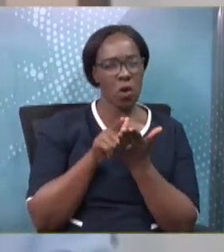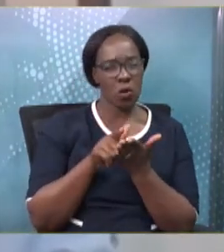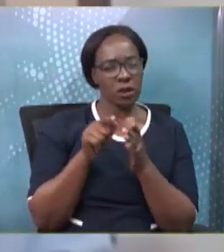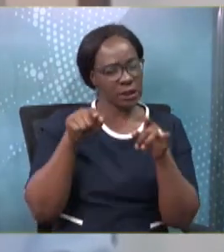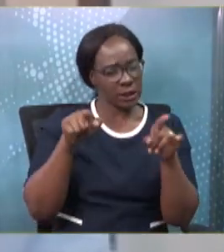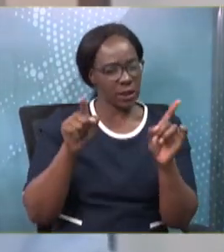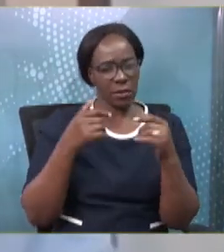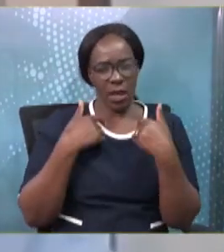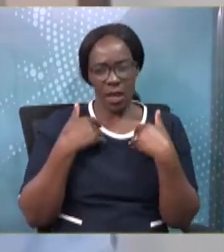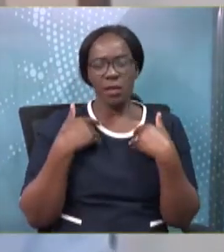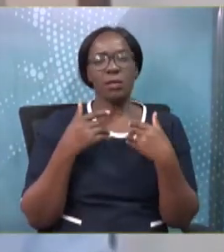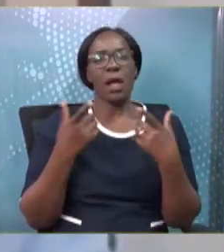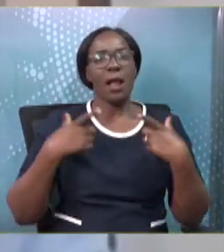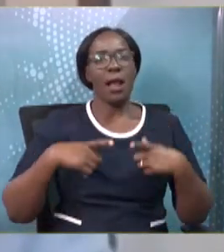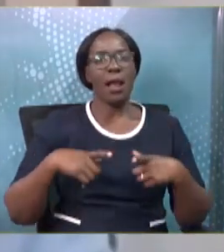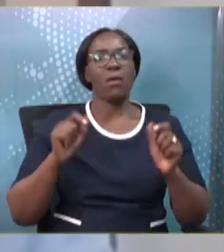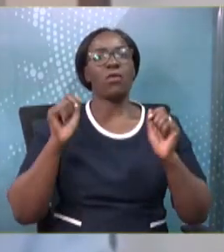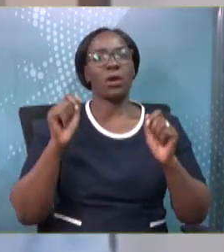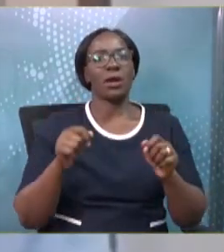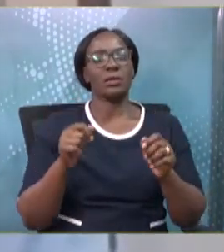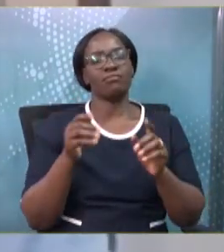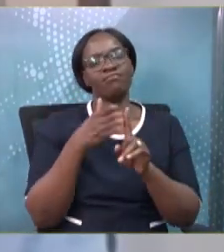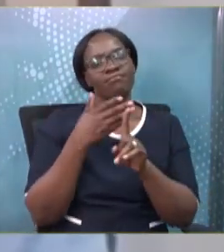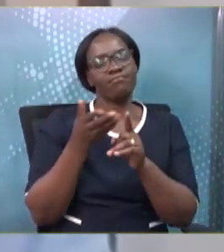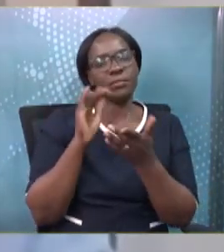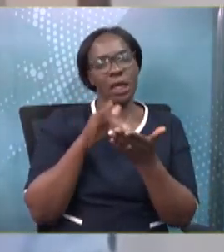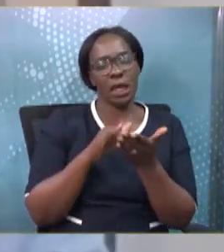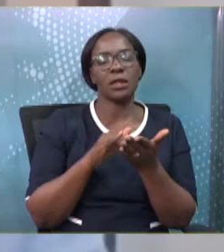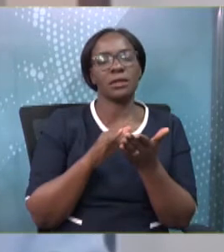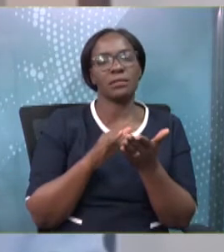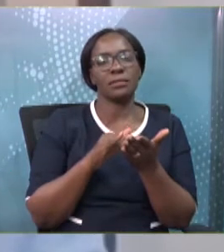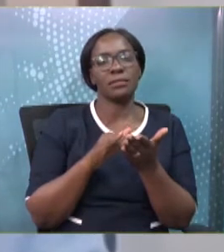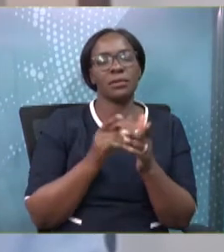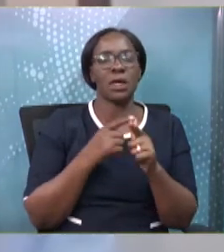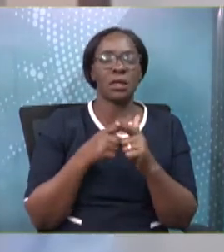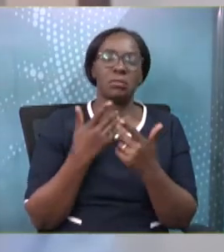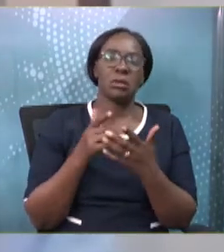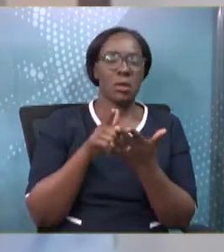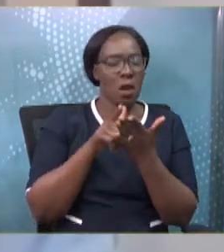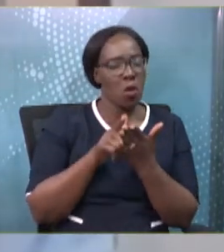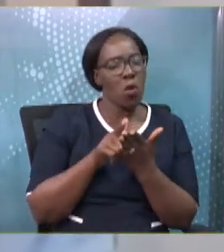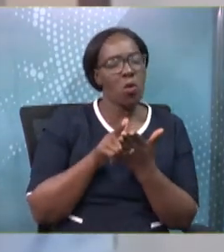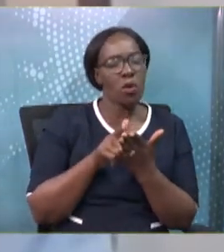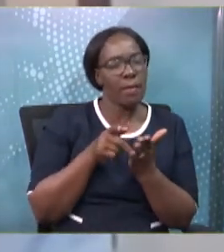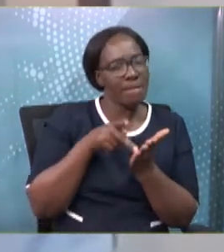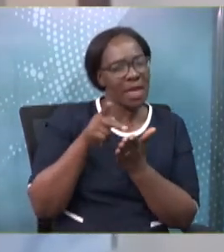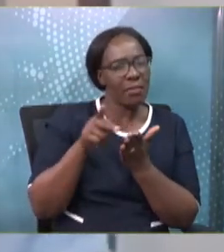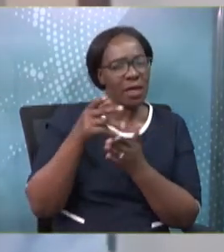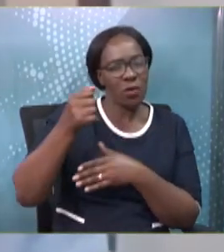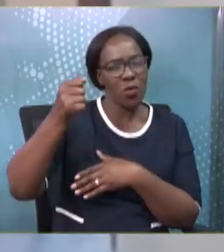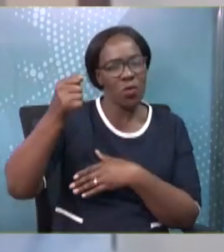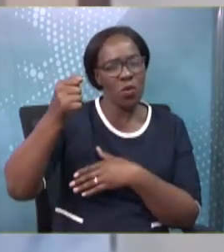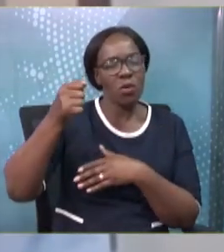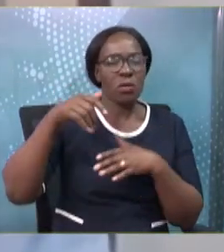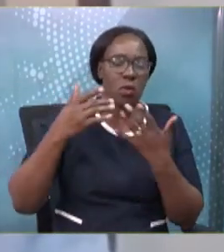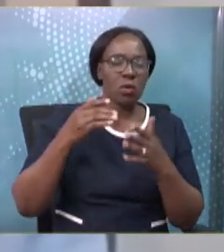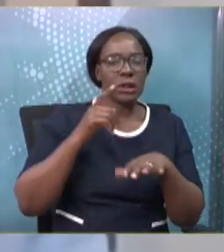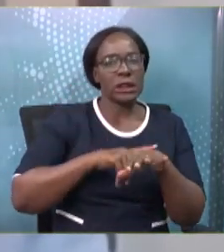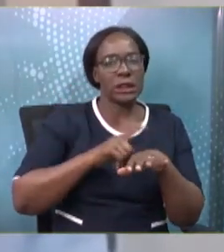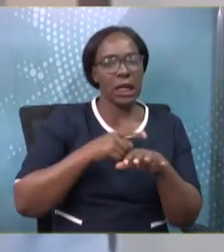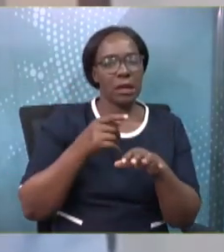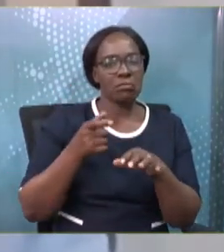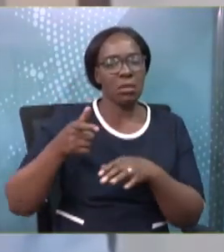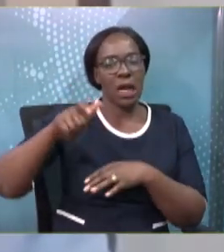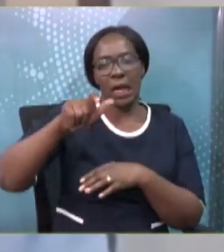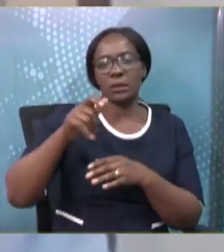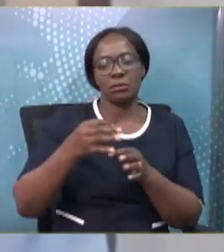they are allowed to renegotiate the terms, where you get loan extensions. But with these loan extensions, ultimately